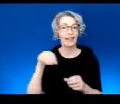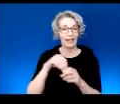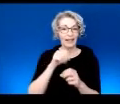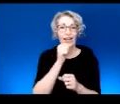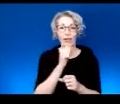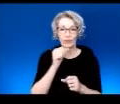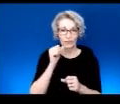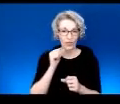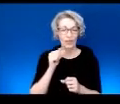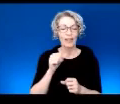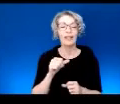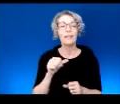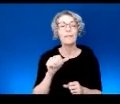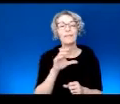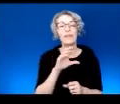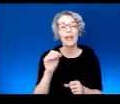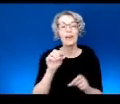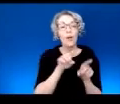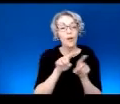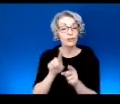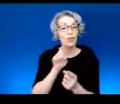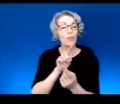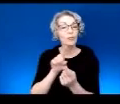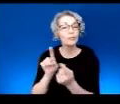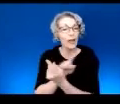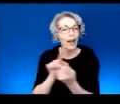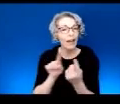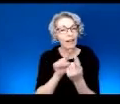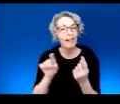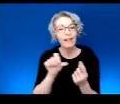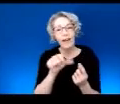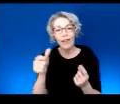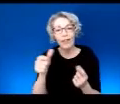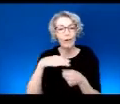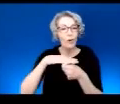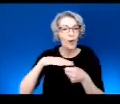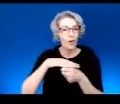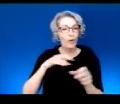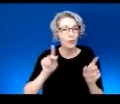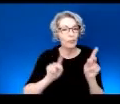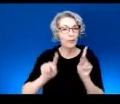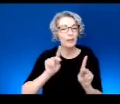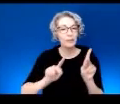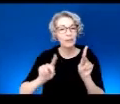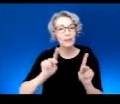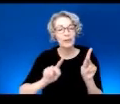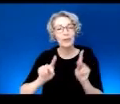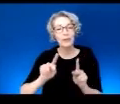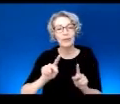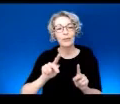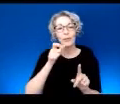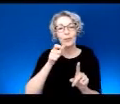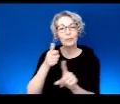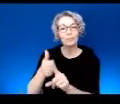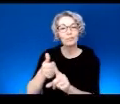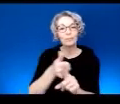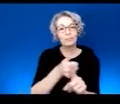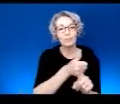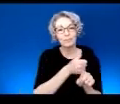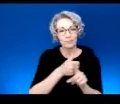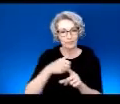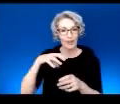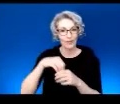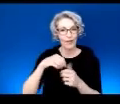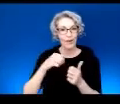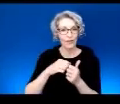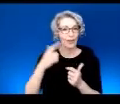Arizona. And I also met other local individuals who were involved with